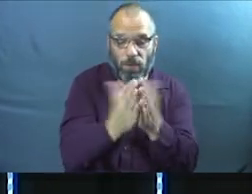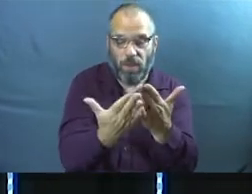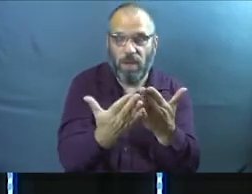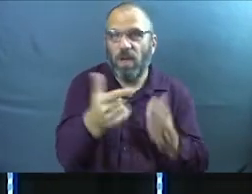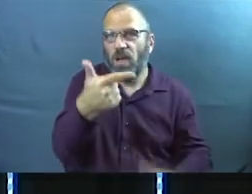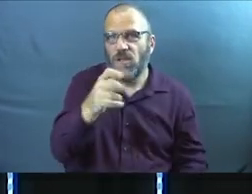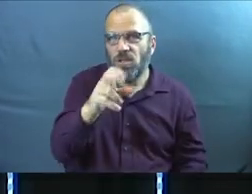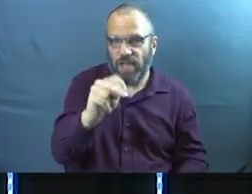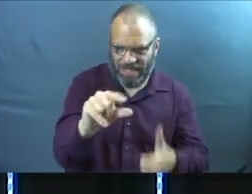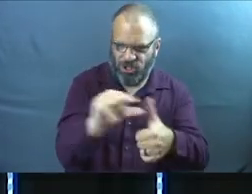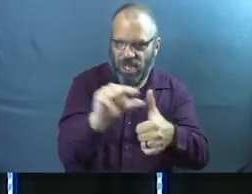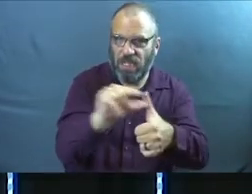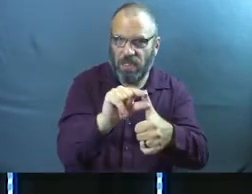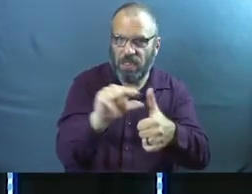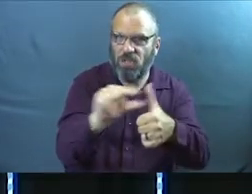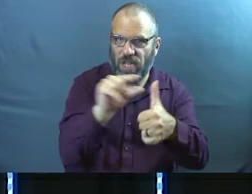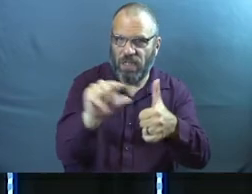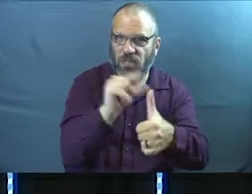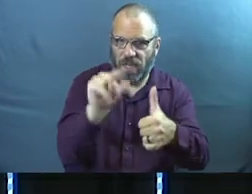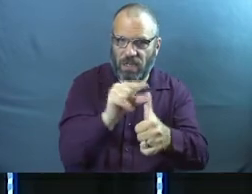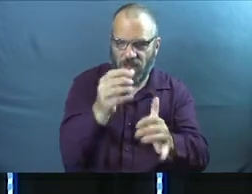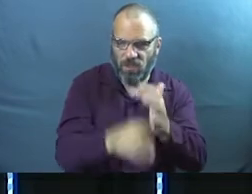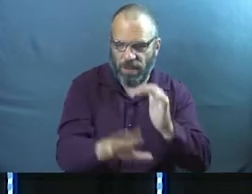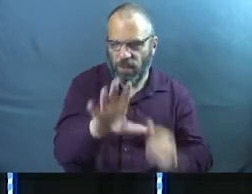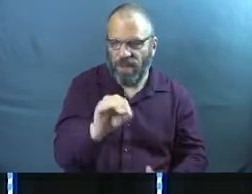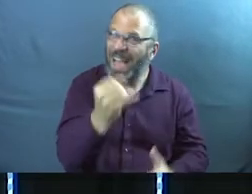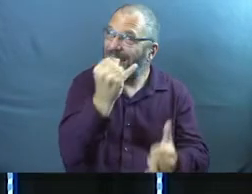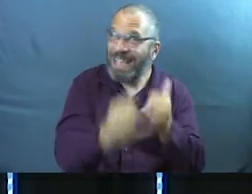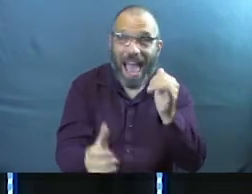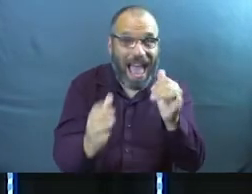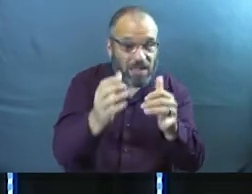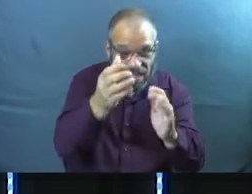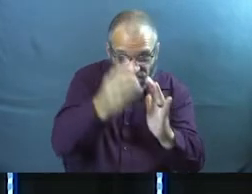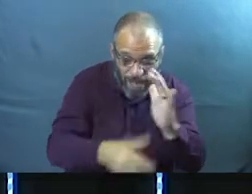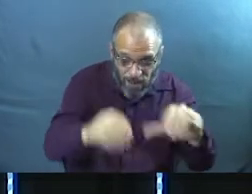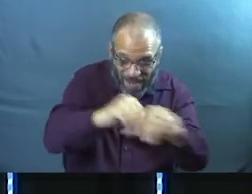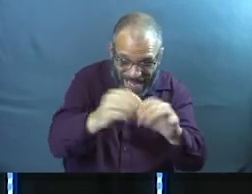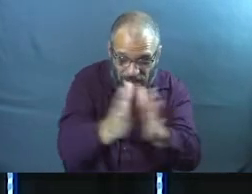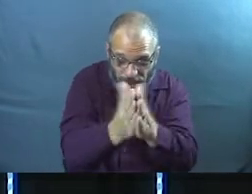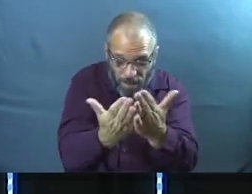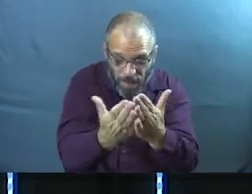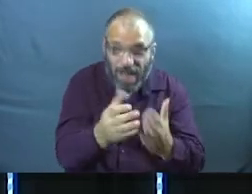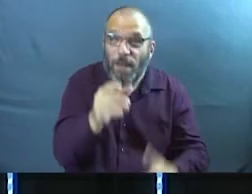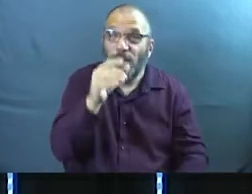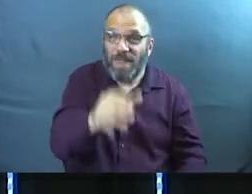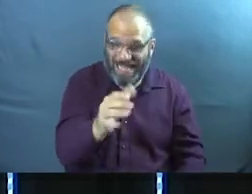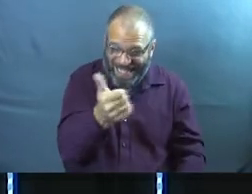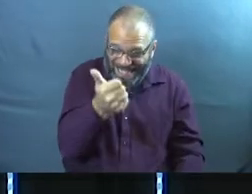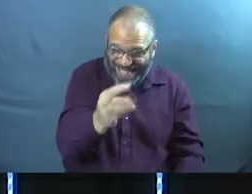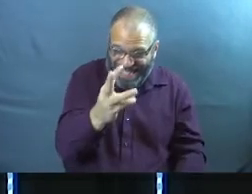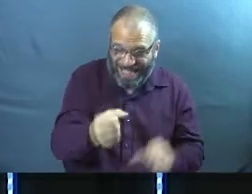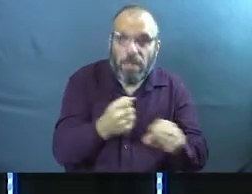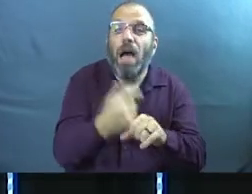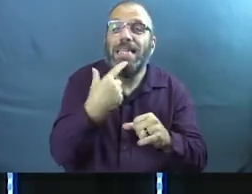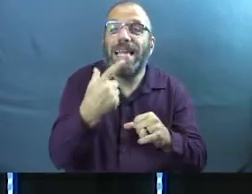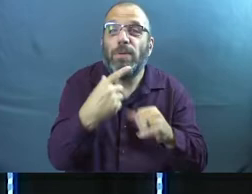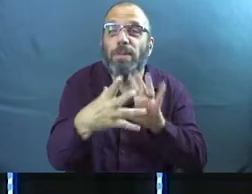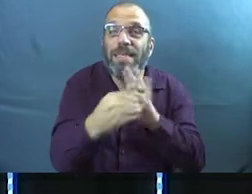Genesis chapter 50. It's the very last chapter in the book of Genesis. This happens 16 years. Say